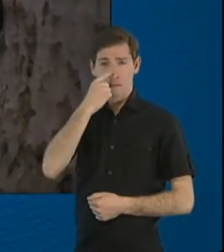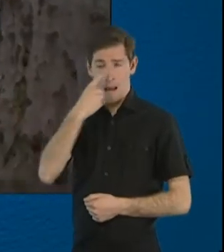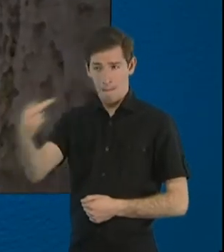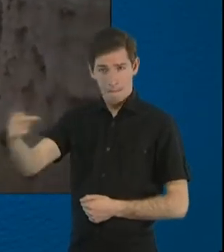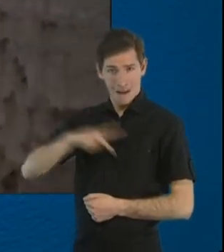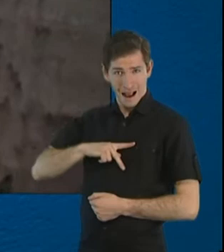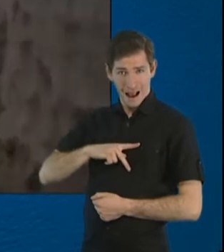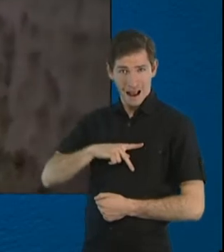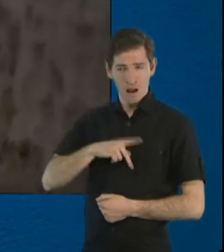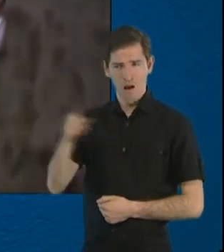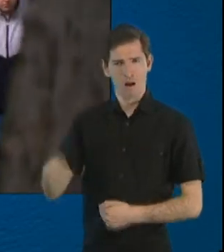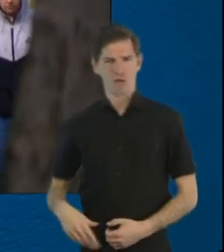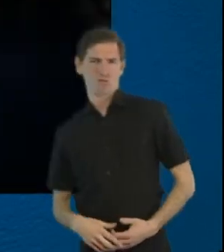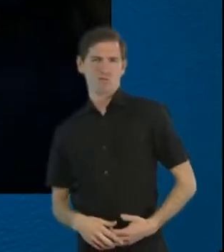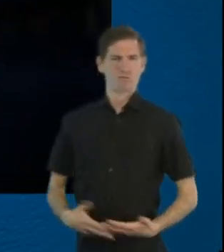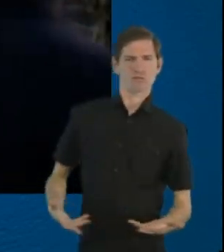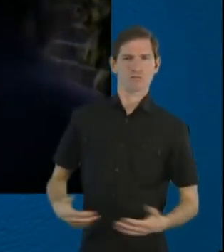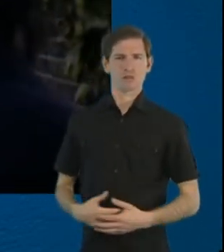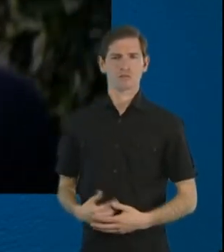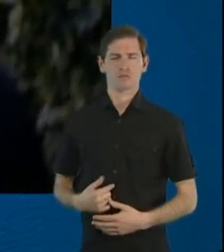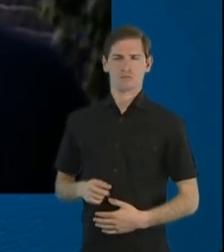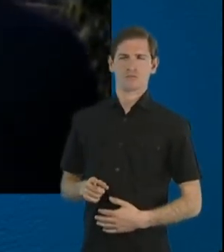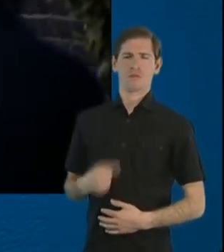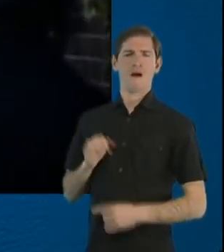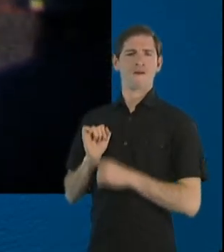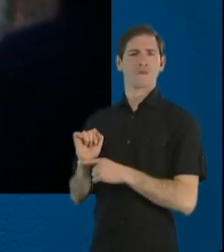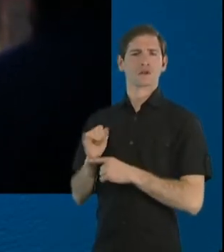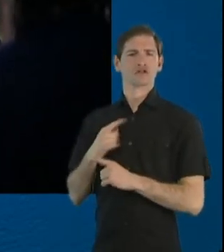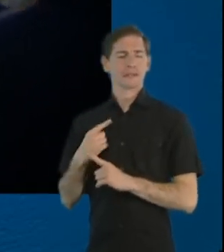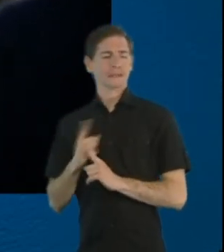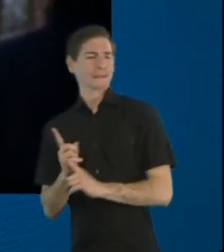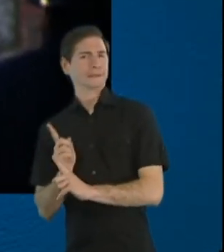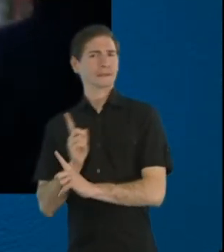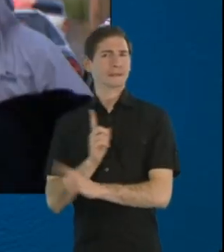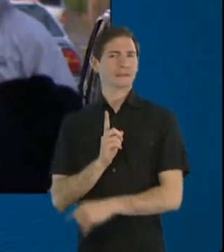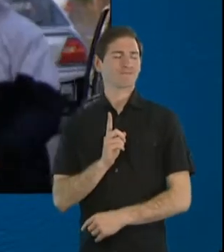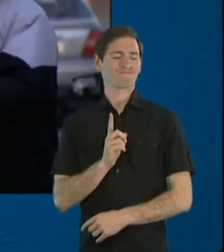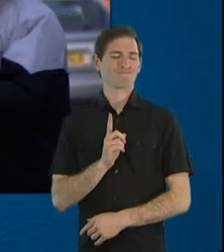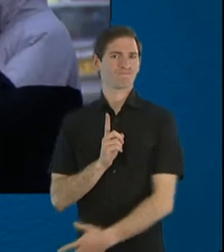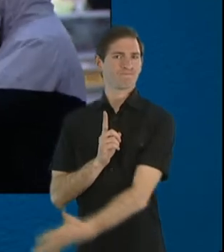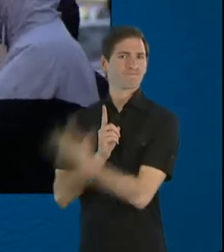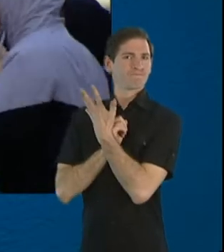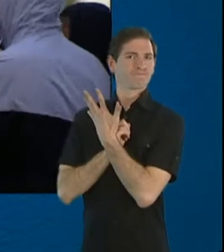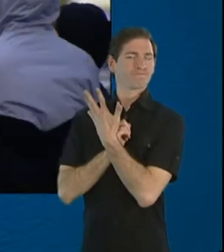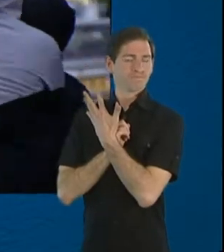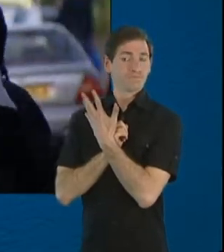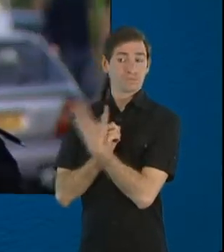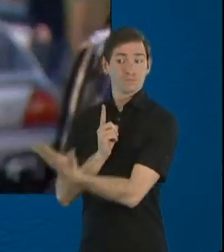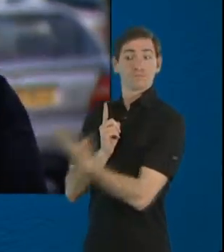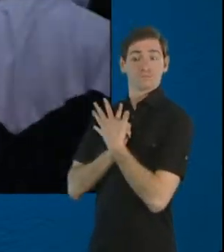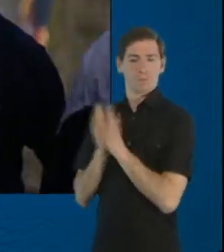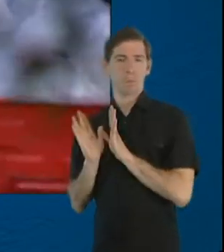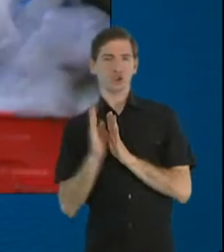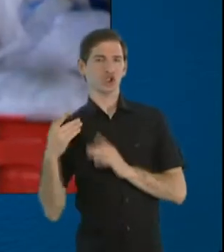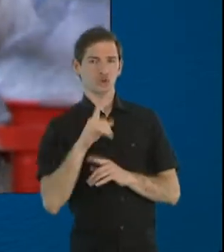and he started to be a bit dodgy like. So then I tried to avoid the situation and walk away, but they surround me